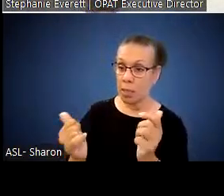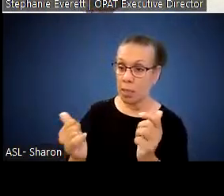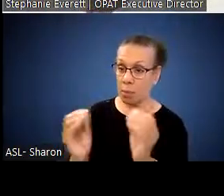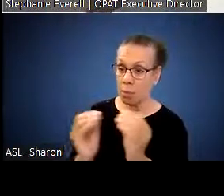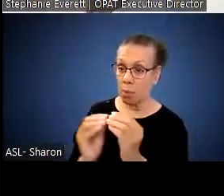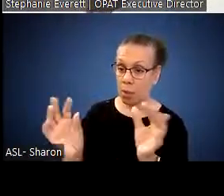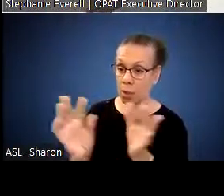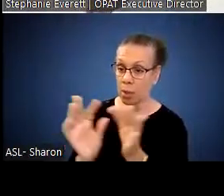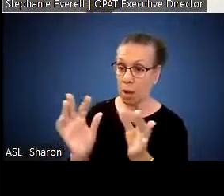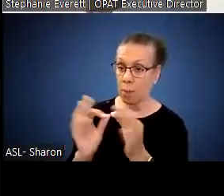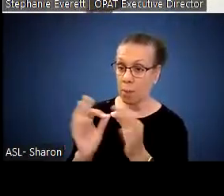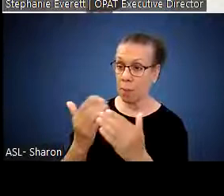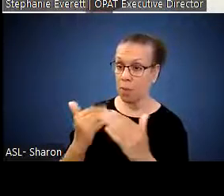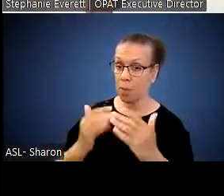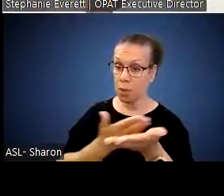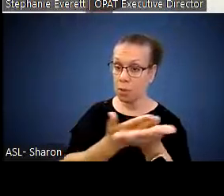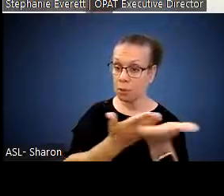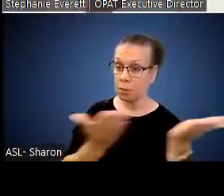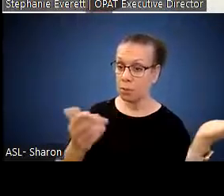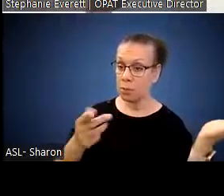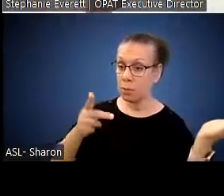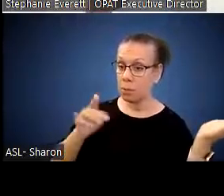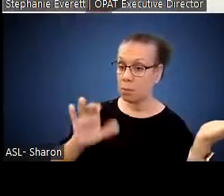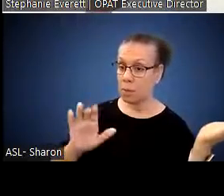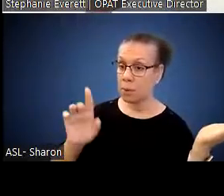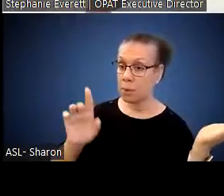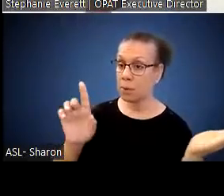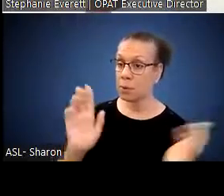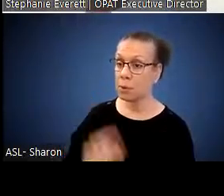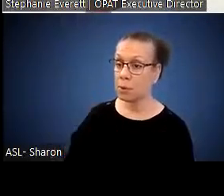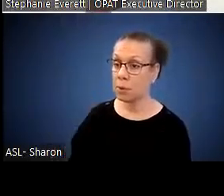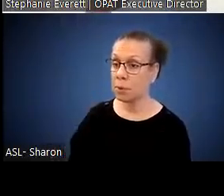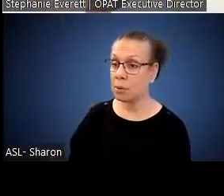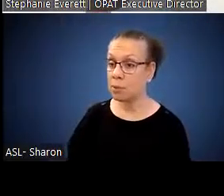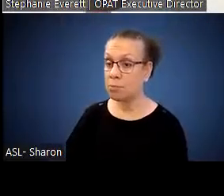before we go into this comment period?